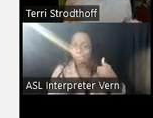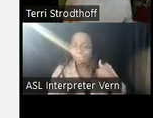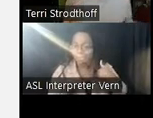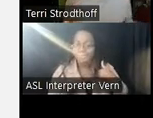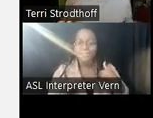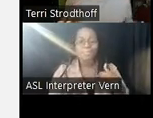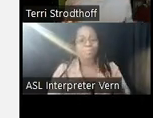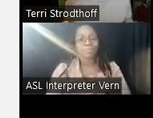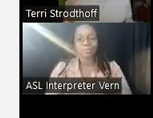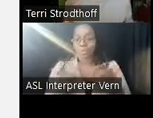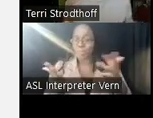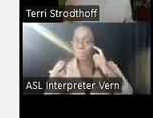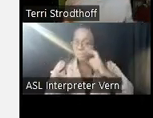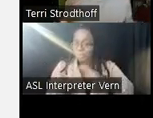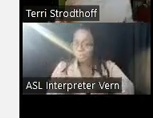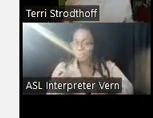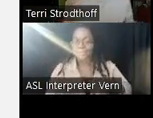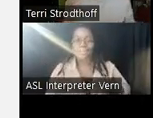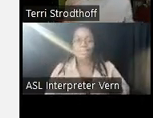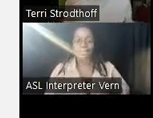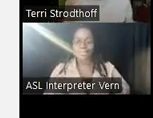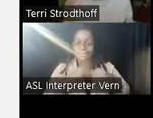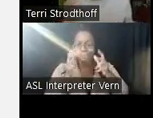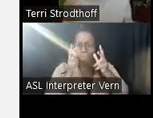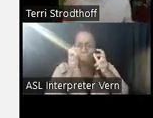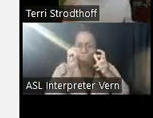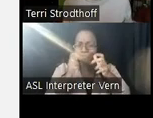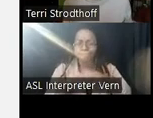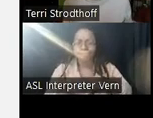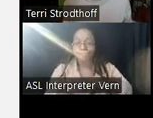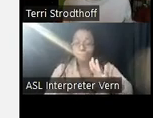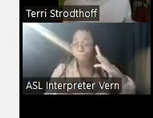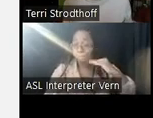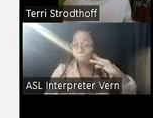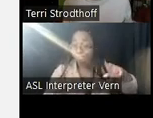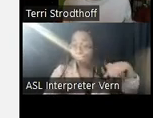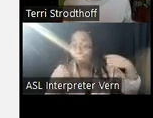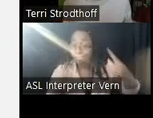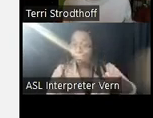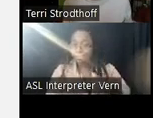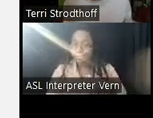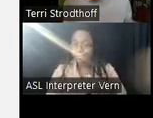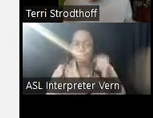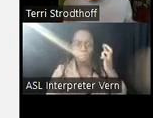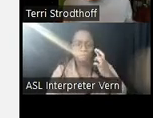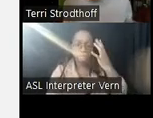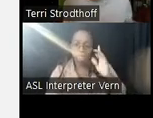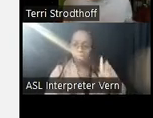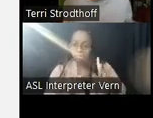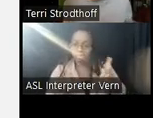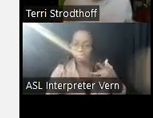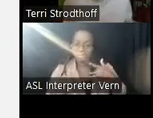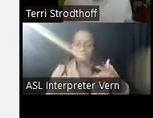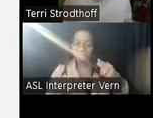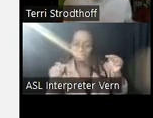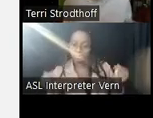witnessed, you've heard about, you've experienced, people have told you about the ways that people cause hurt and harm in their relationships, in their